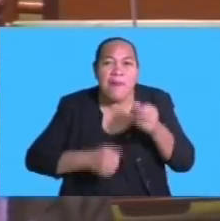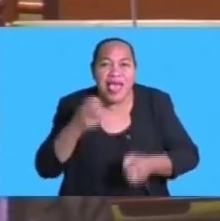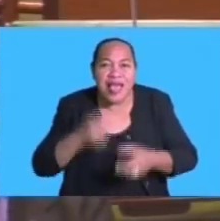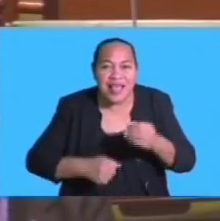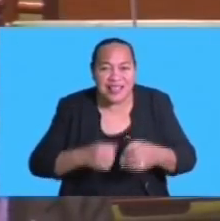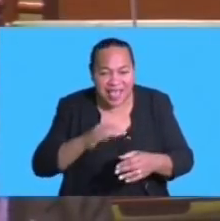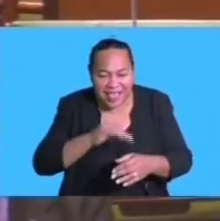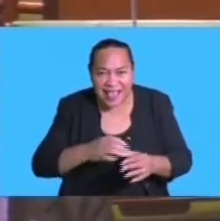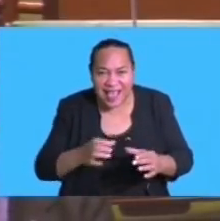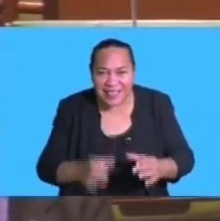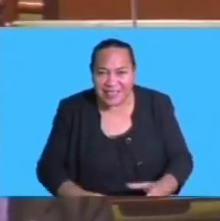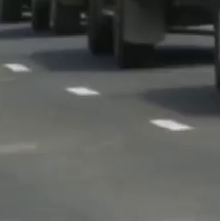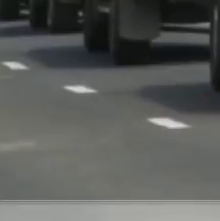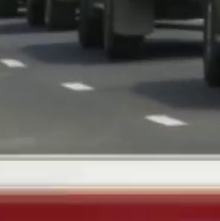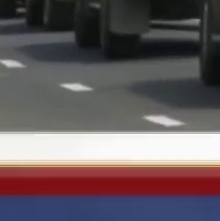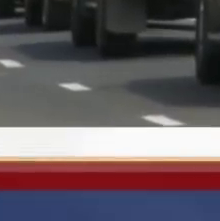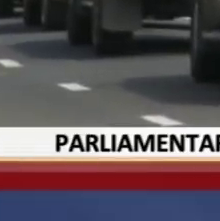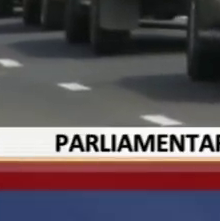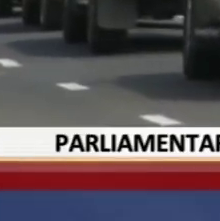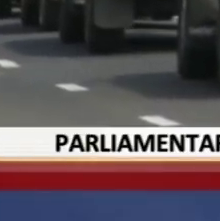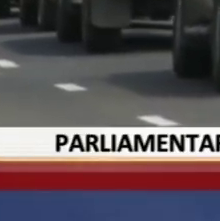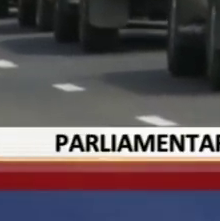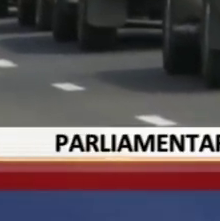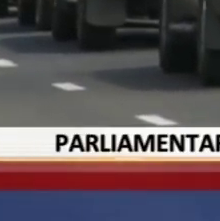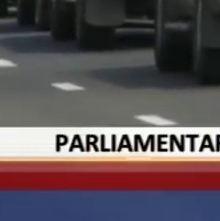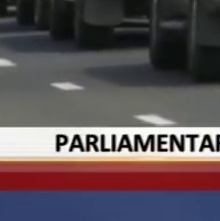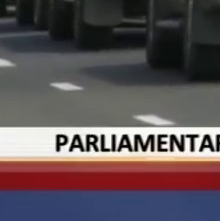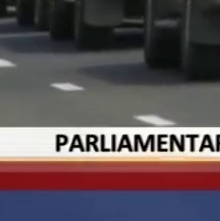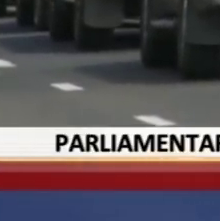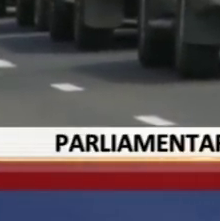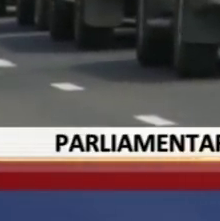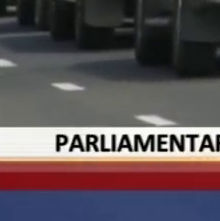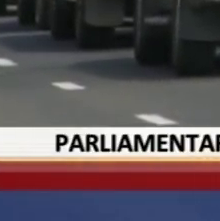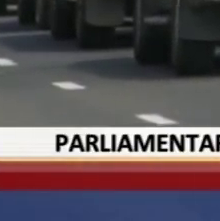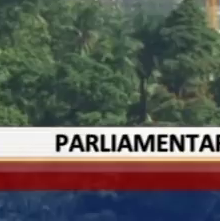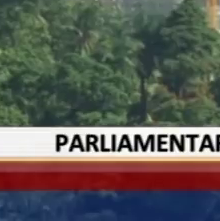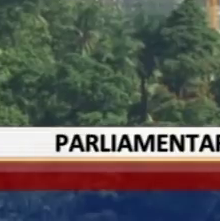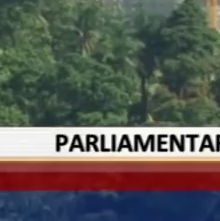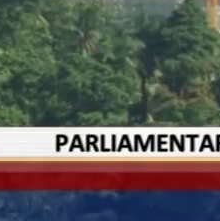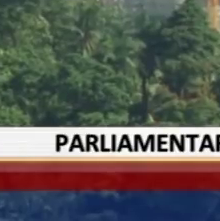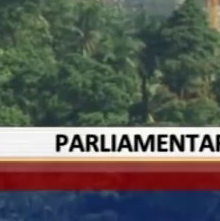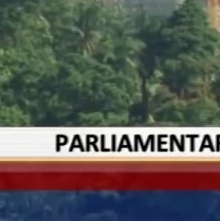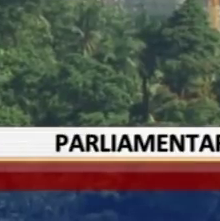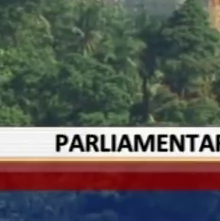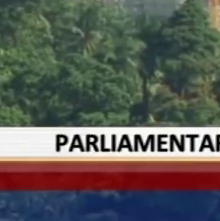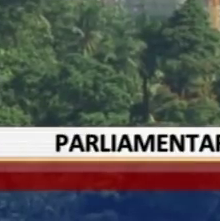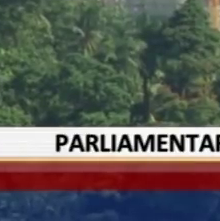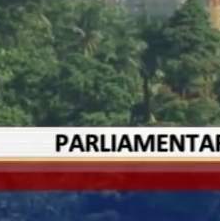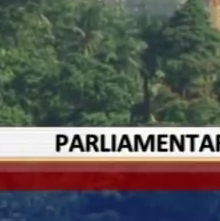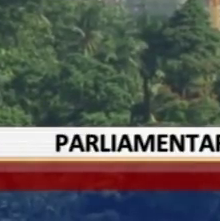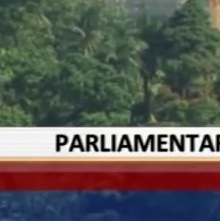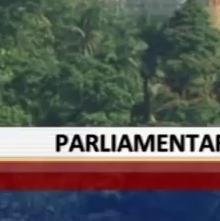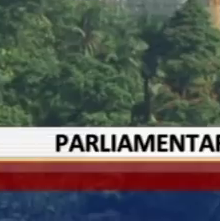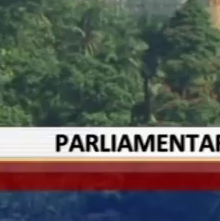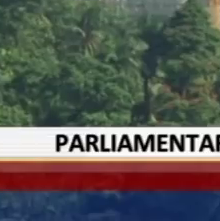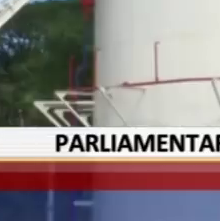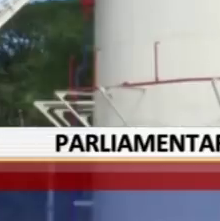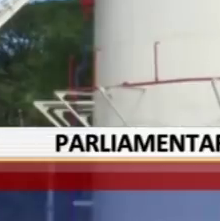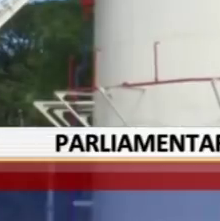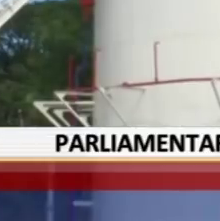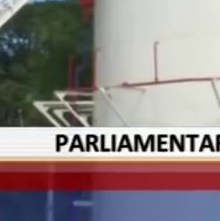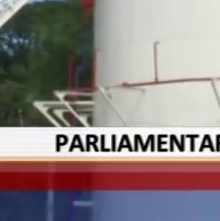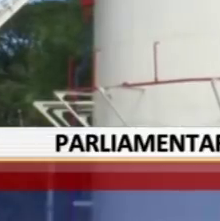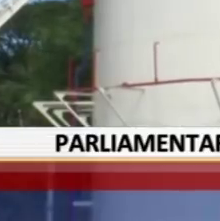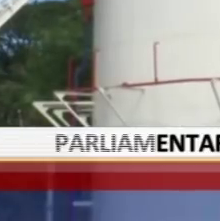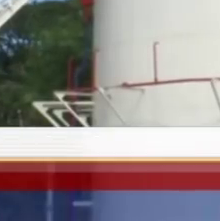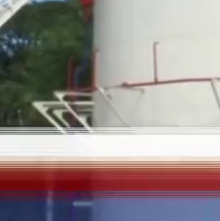the government has no money. Agriculture and Waterways, Dr. Mahendra Reddy stated that there are a number of organizations that have applauded the